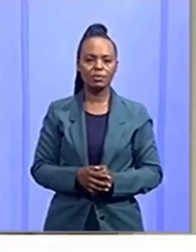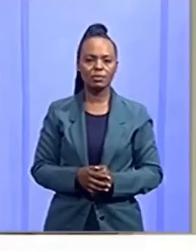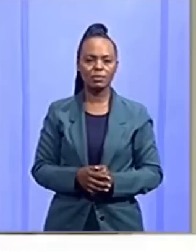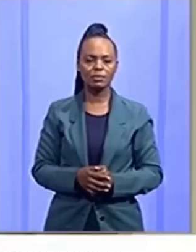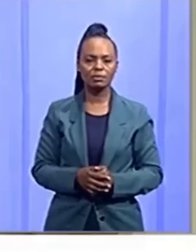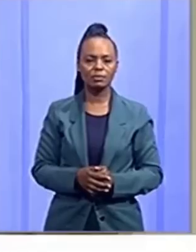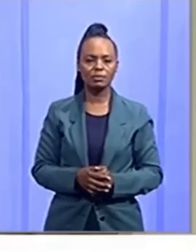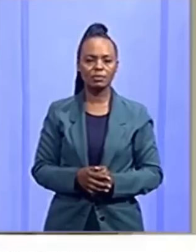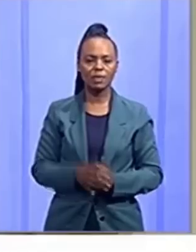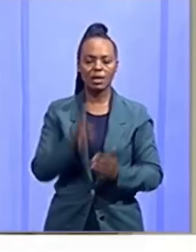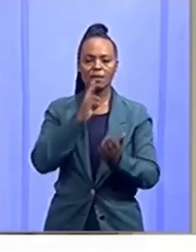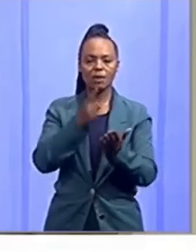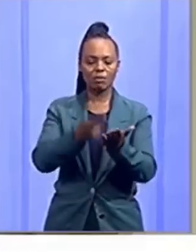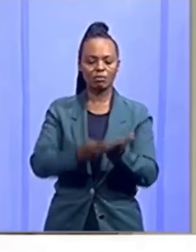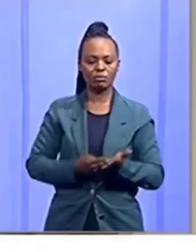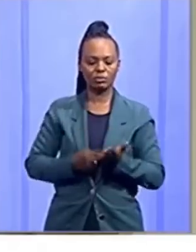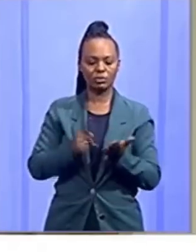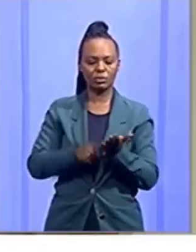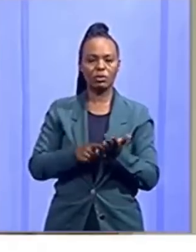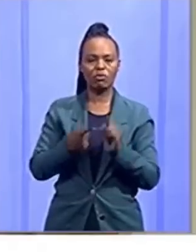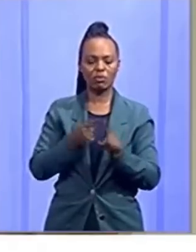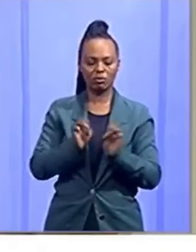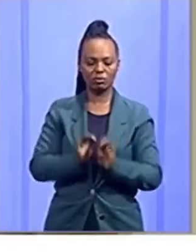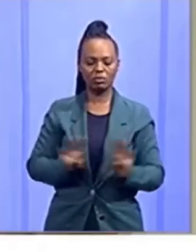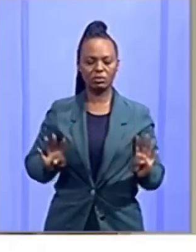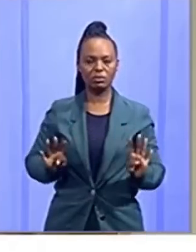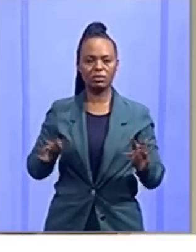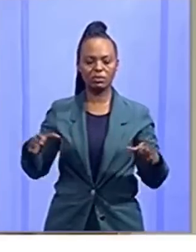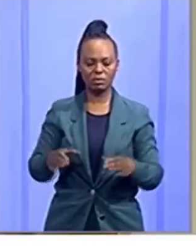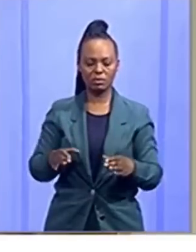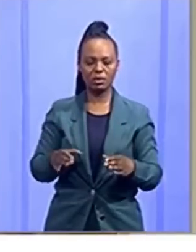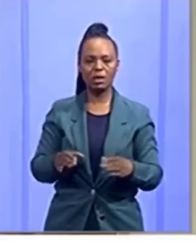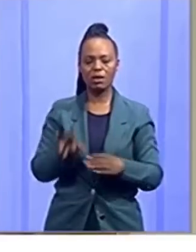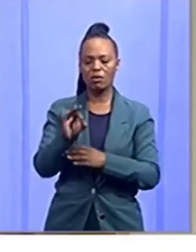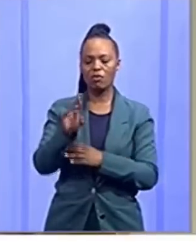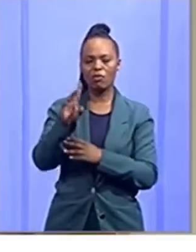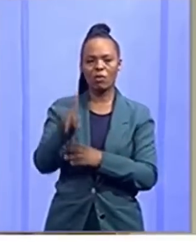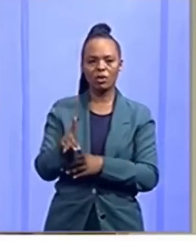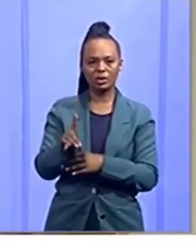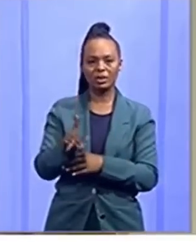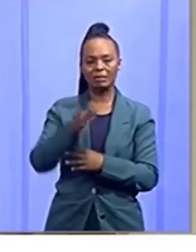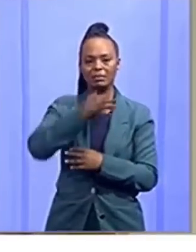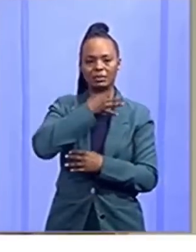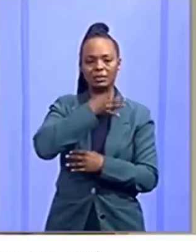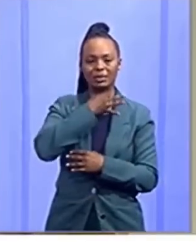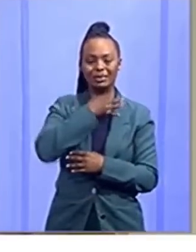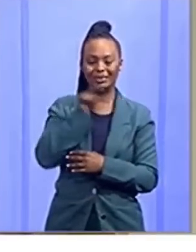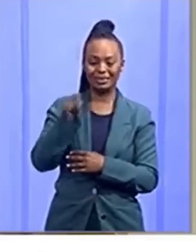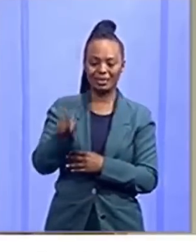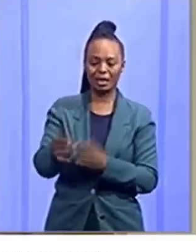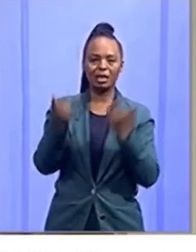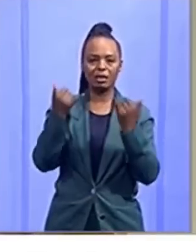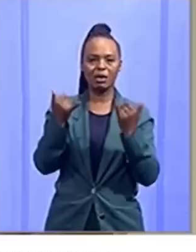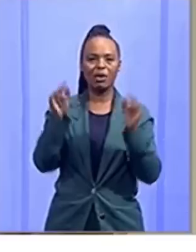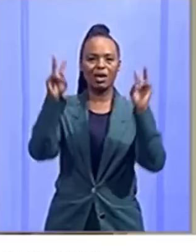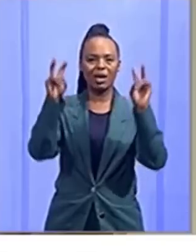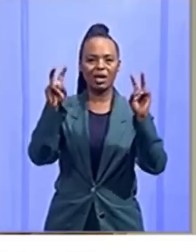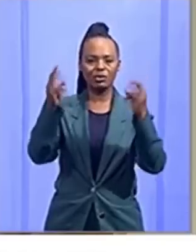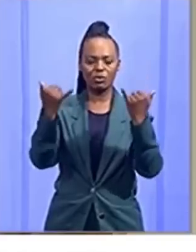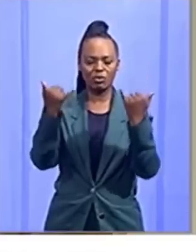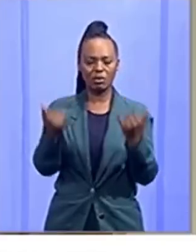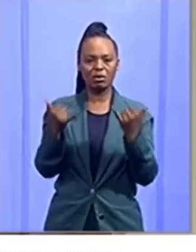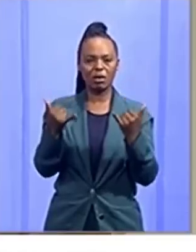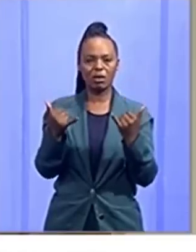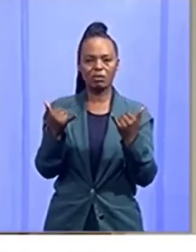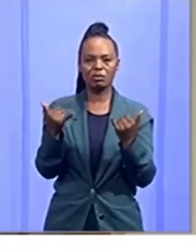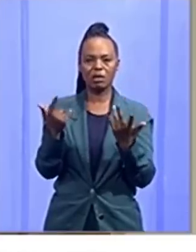The first report by the panel from Fort England, it did not deal with how did they